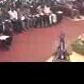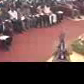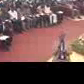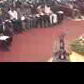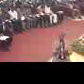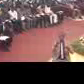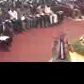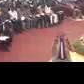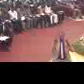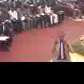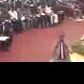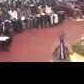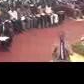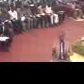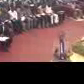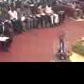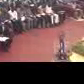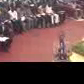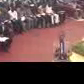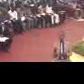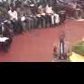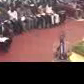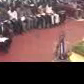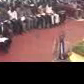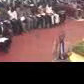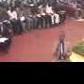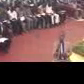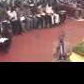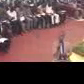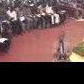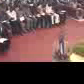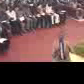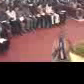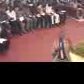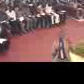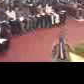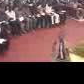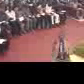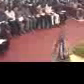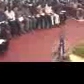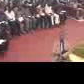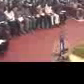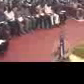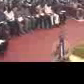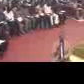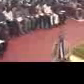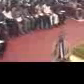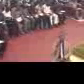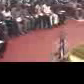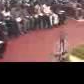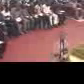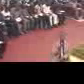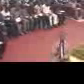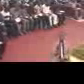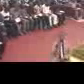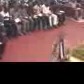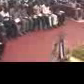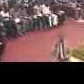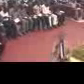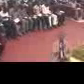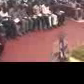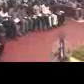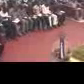father unto you, and ye shall be my sons and my daughters, says